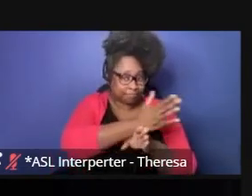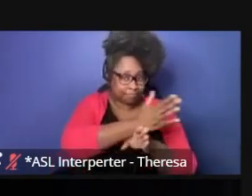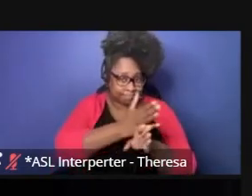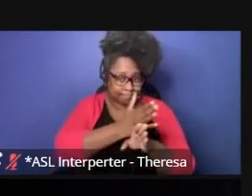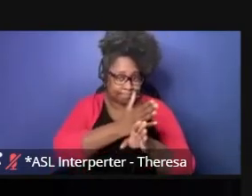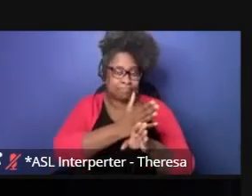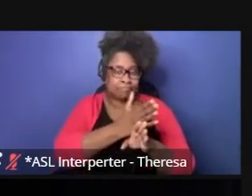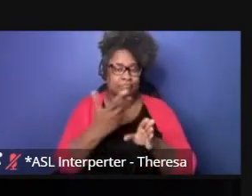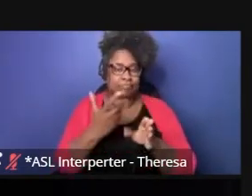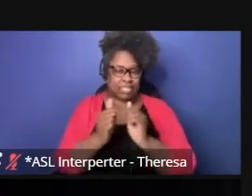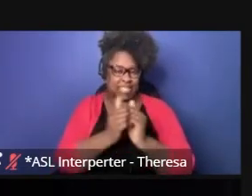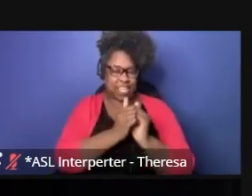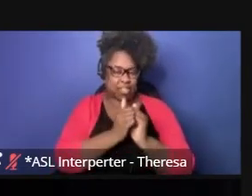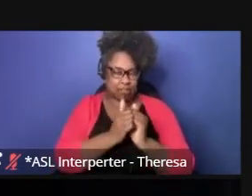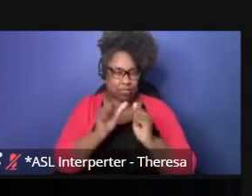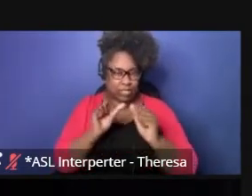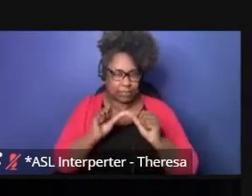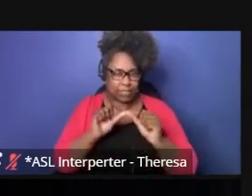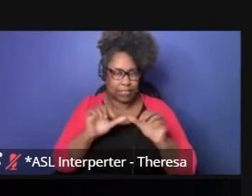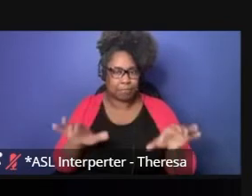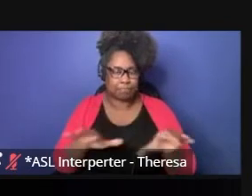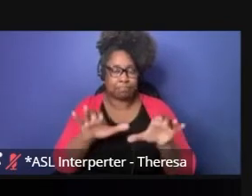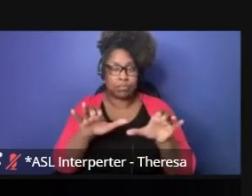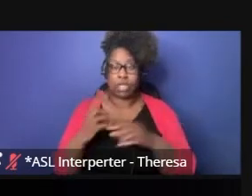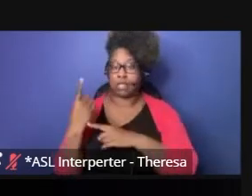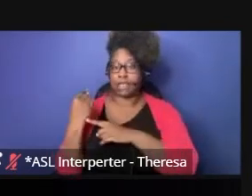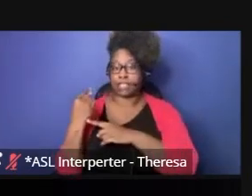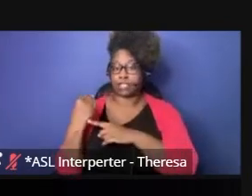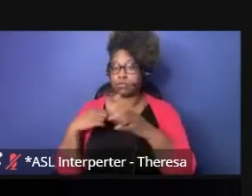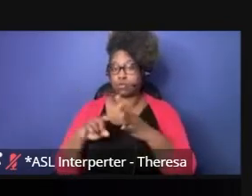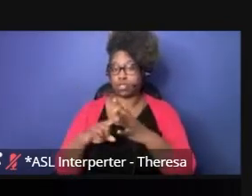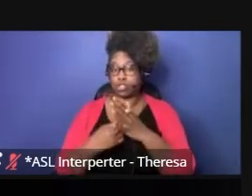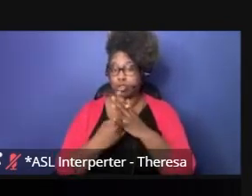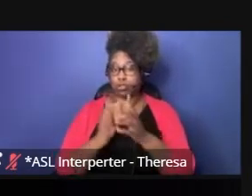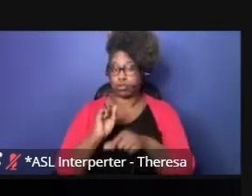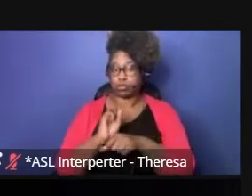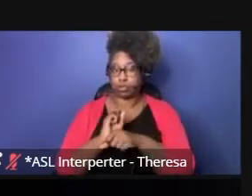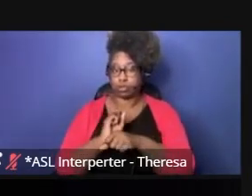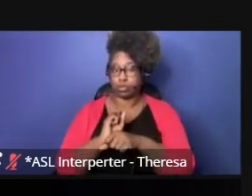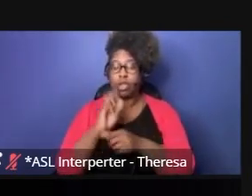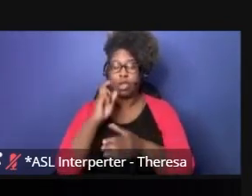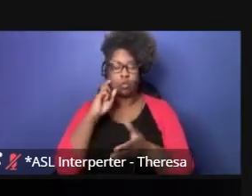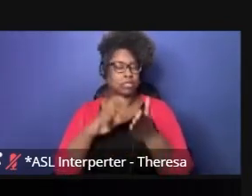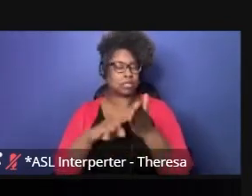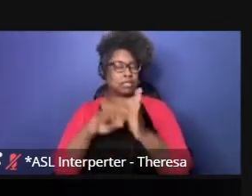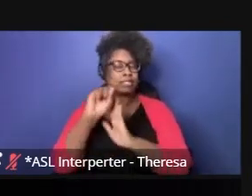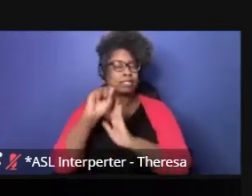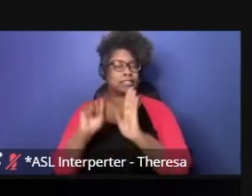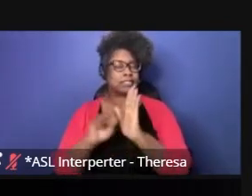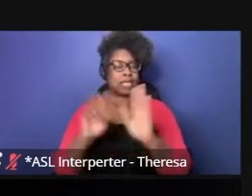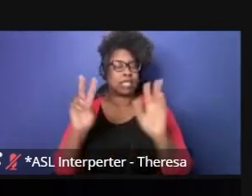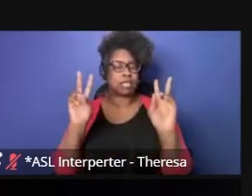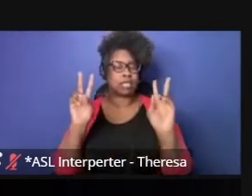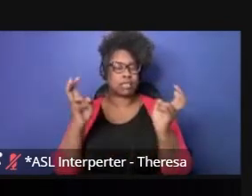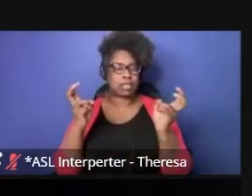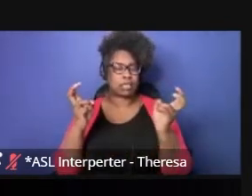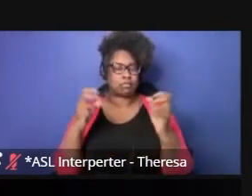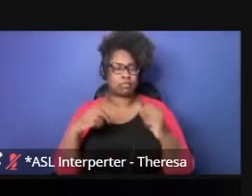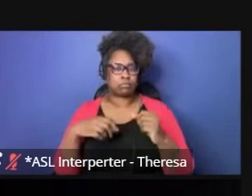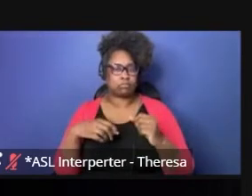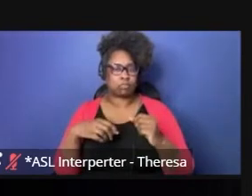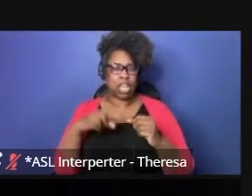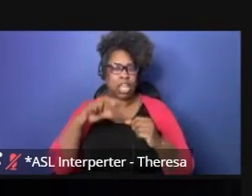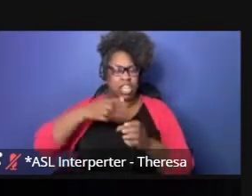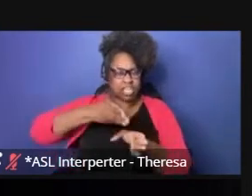that we started last year, we identified this current state theme, this area of concern, this